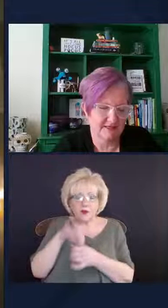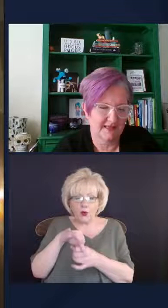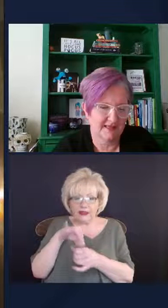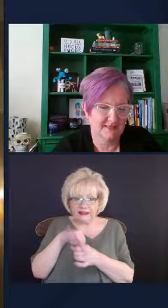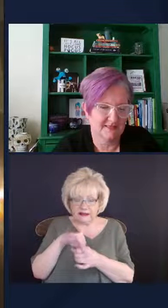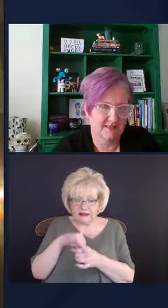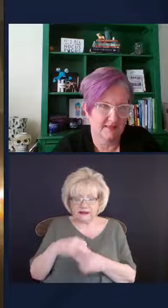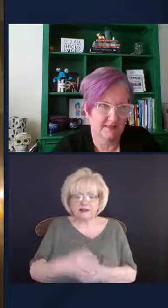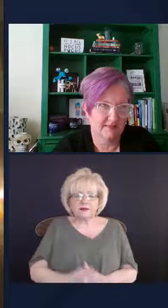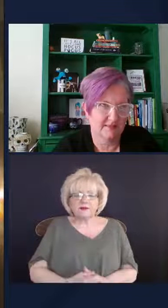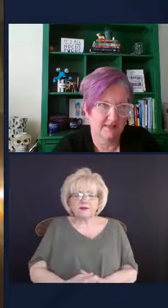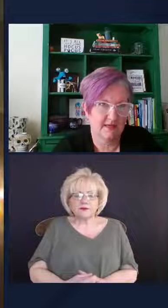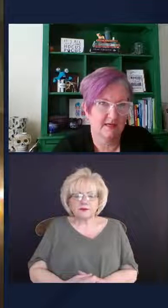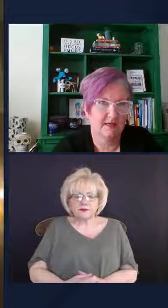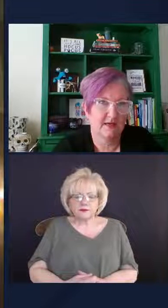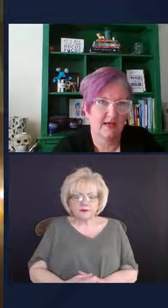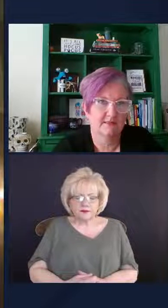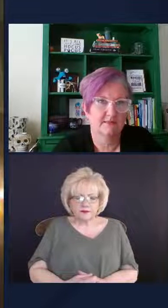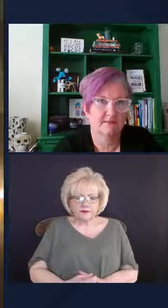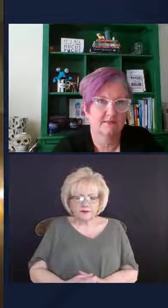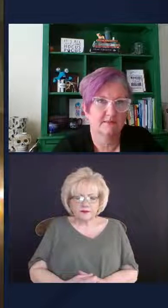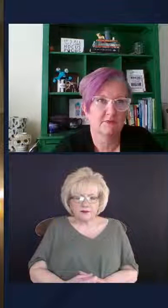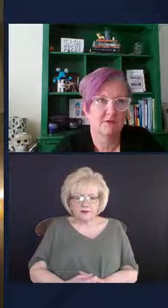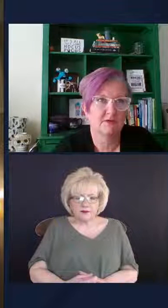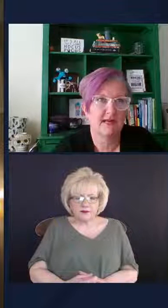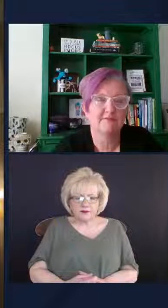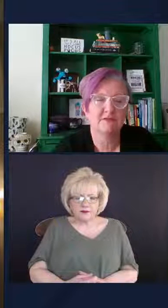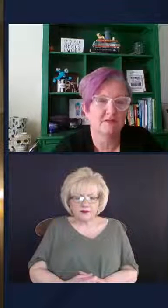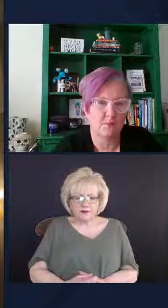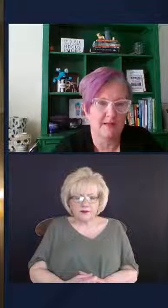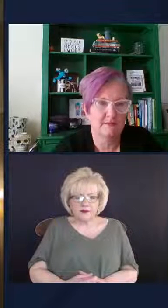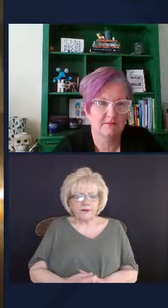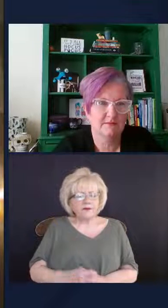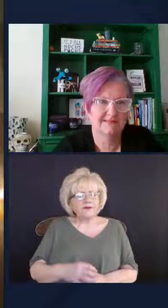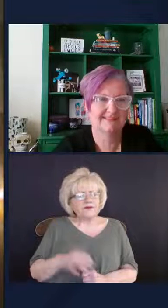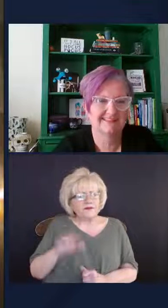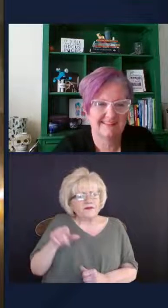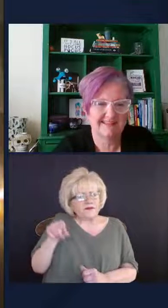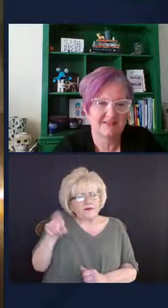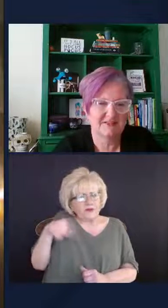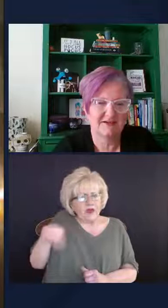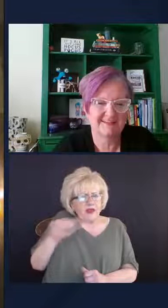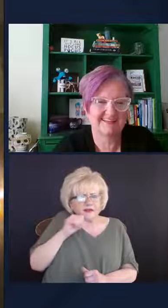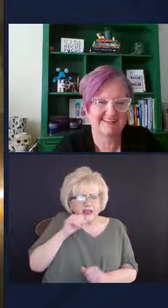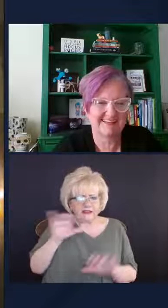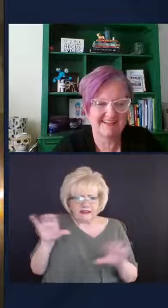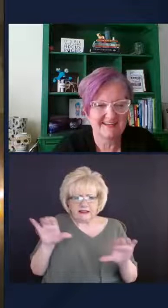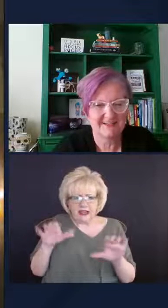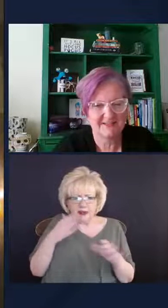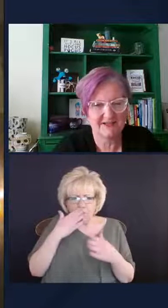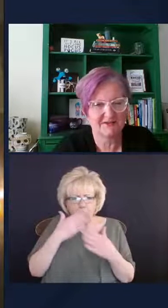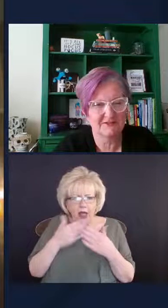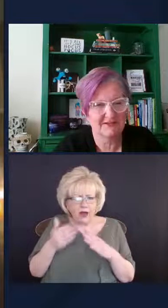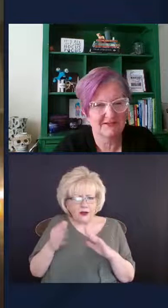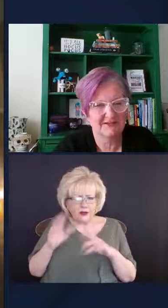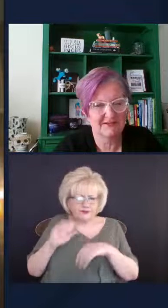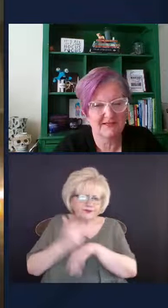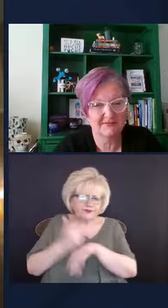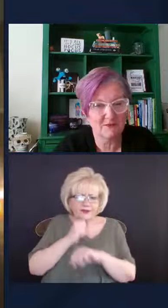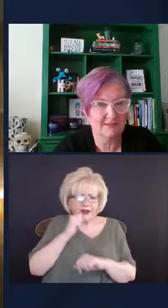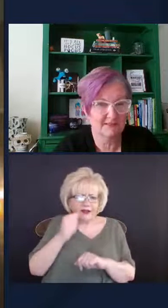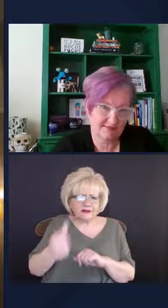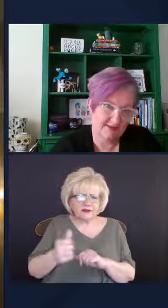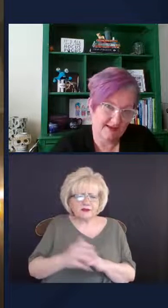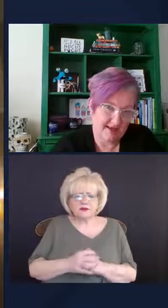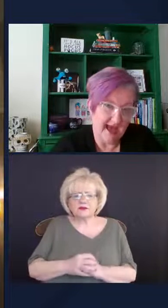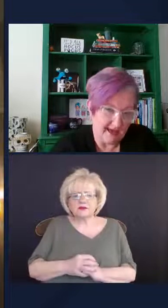And they as a community haven't done it well. So, mm, yeah. so they